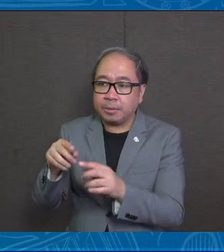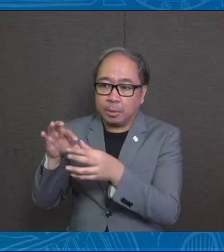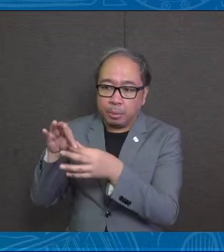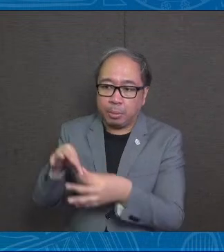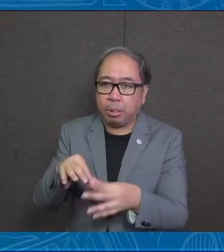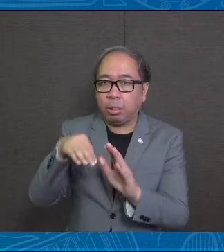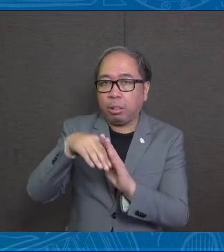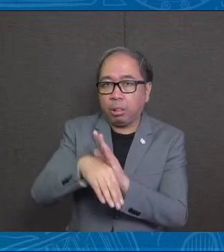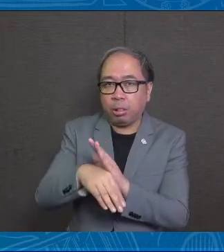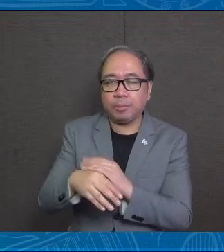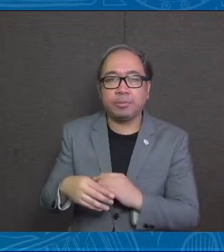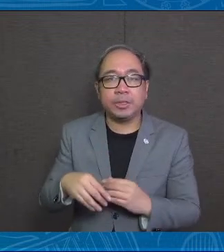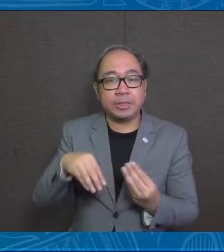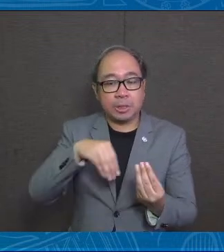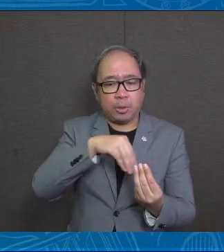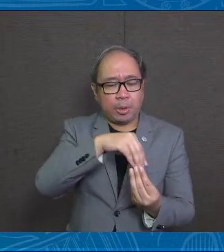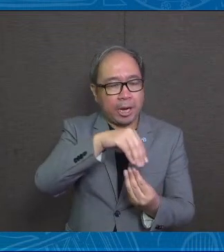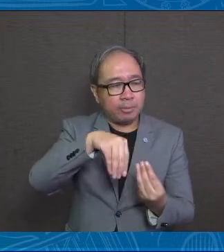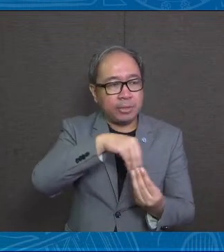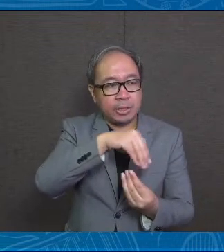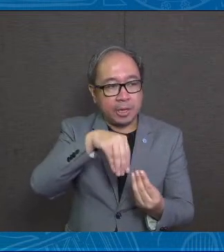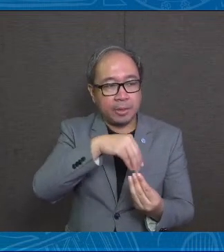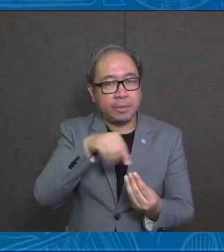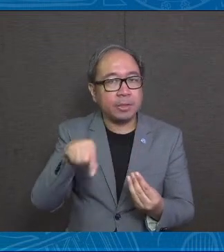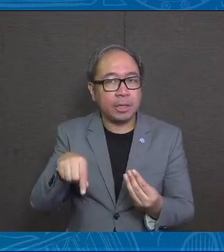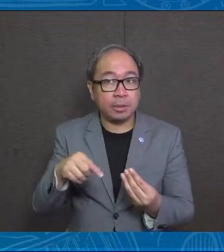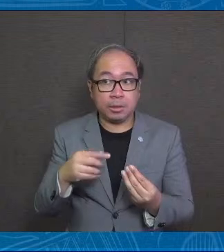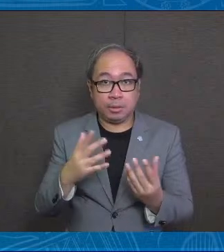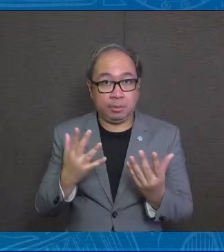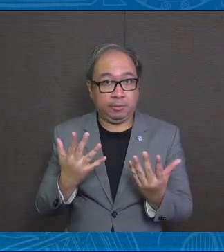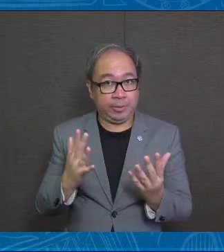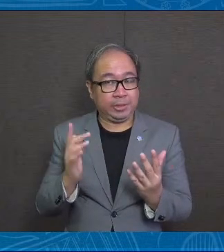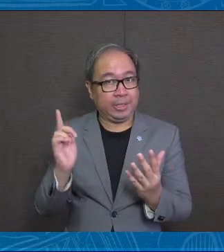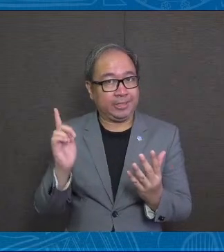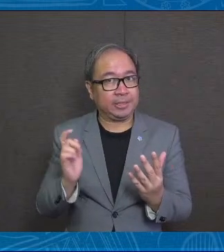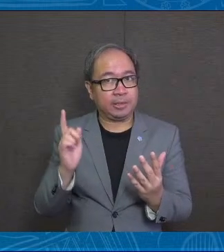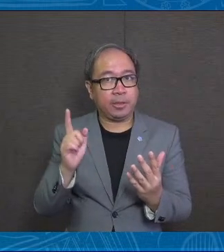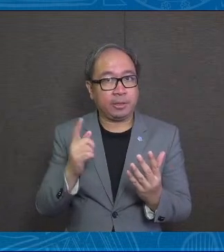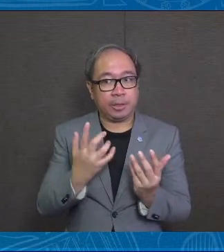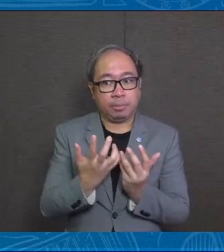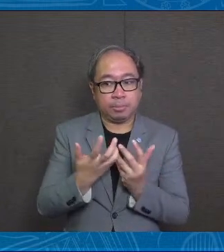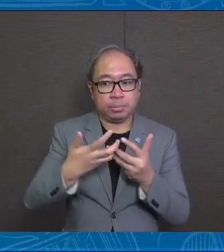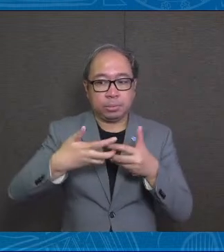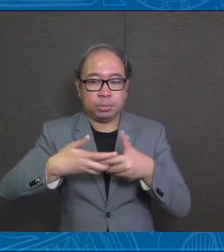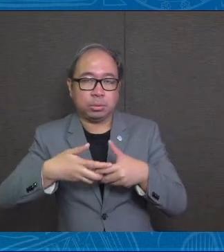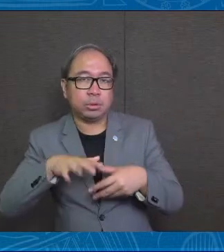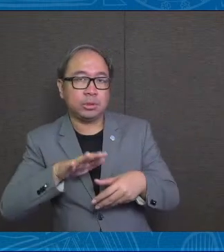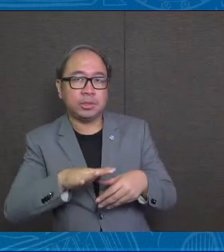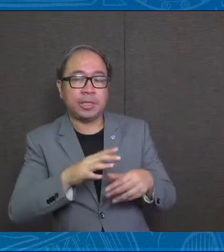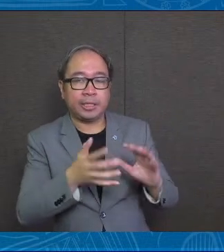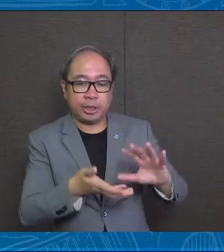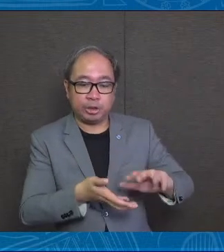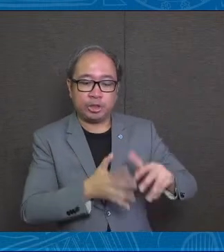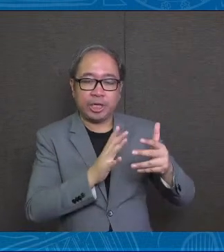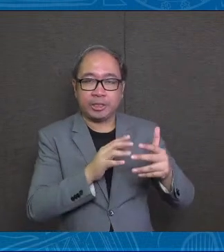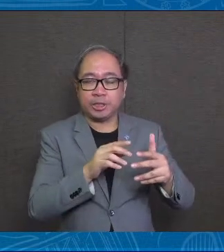I mentioned about Armenia. They have started to integrate climate disaster risk into their macroeconomic models. And they carry out